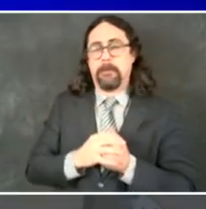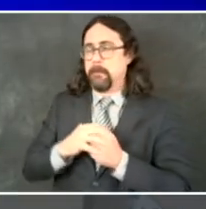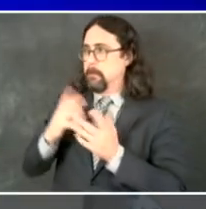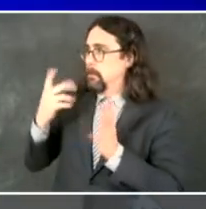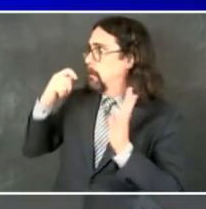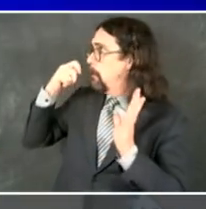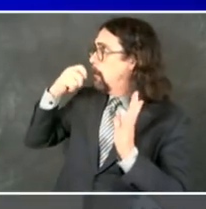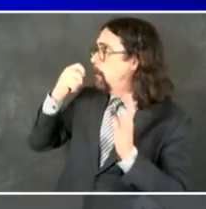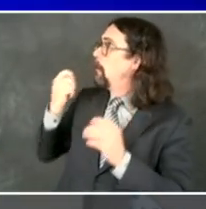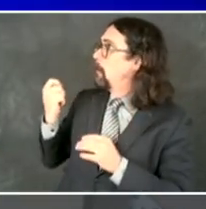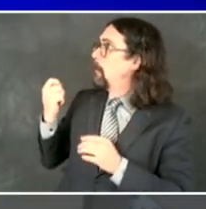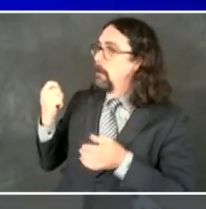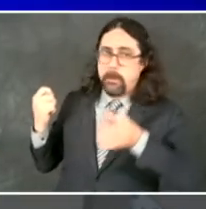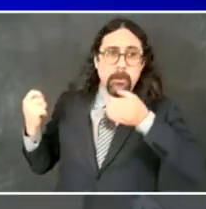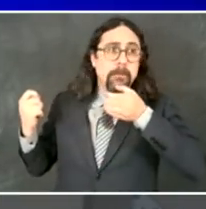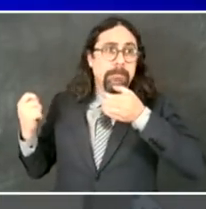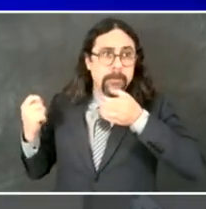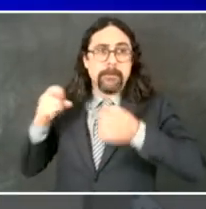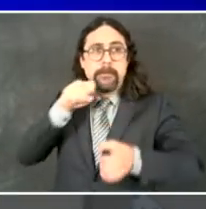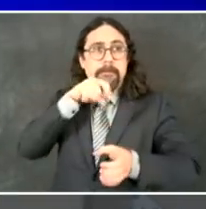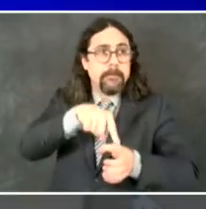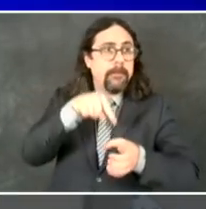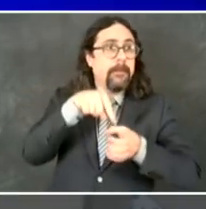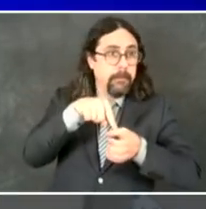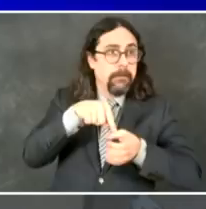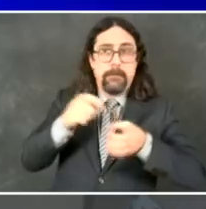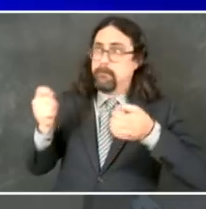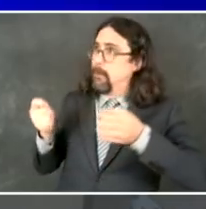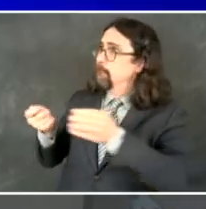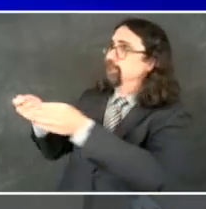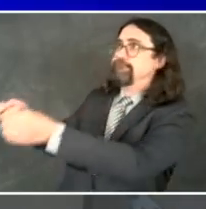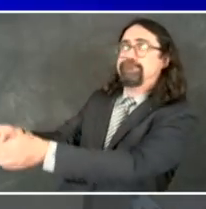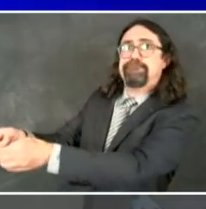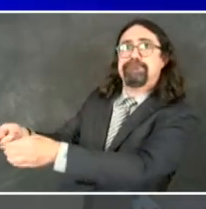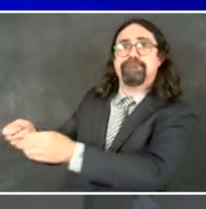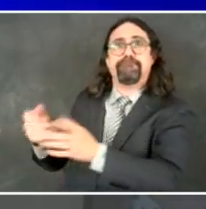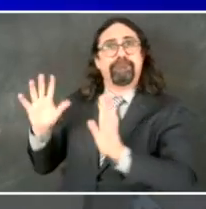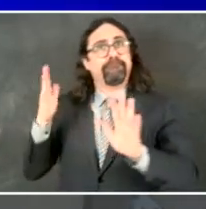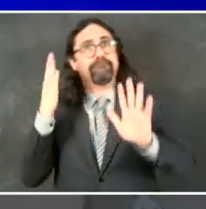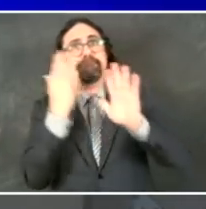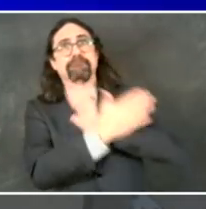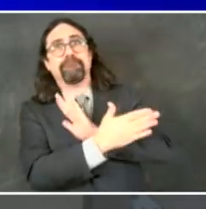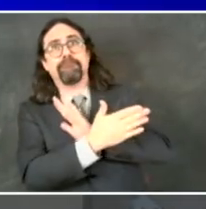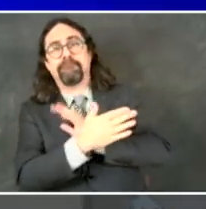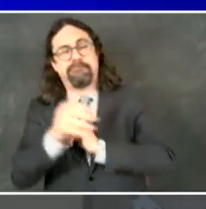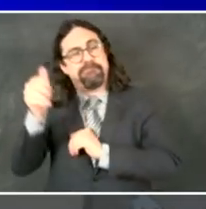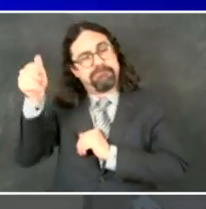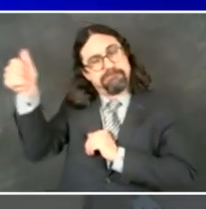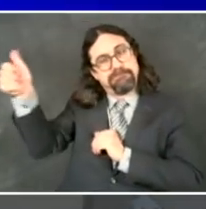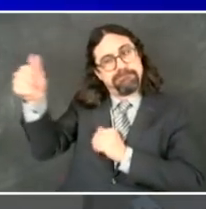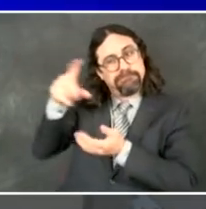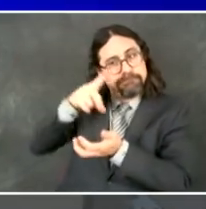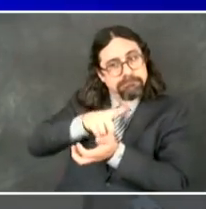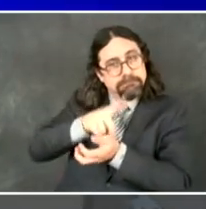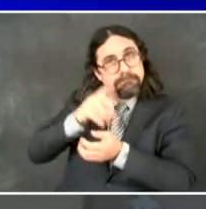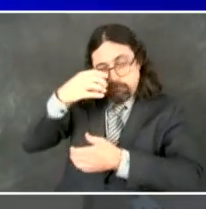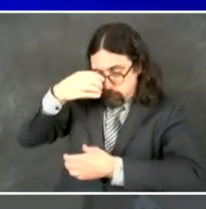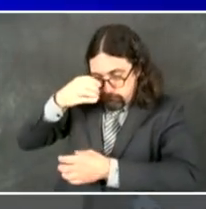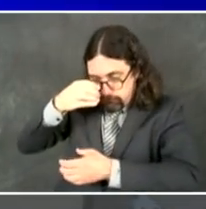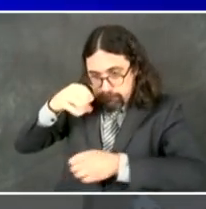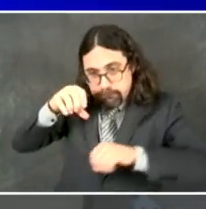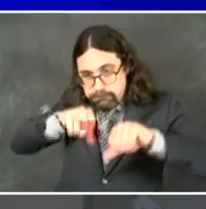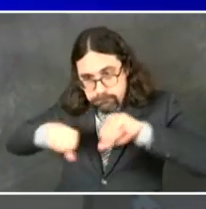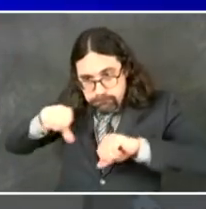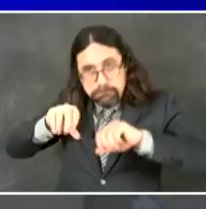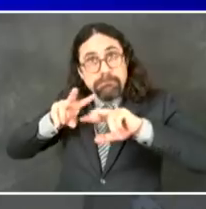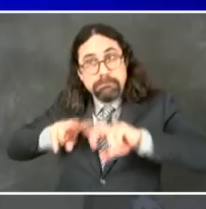now aggressively because it'll improve the situation for everyone. We need partnership from the